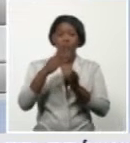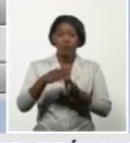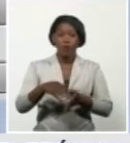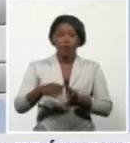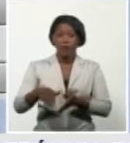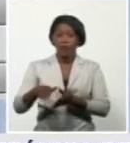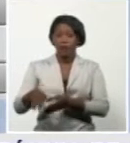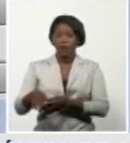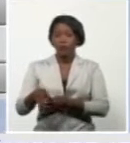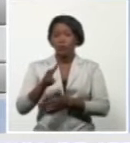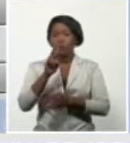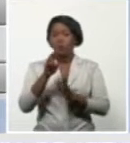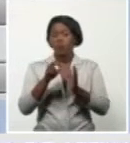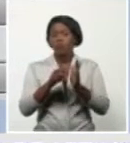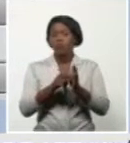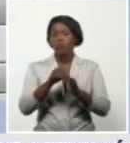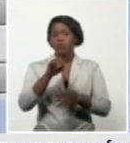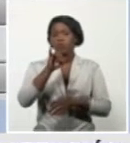And